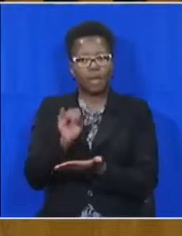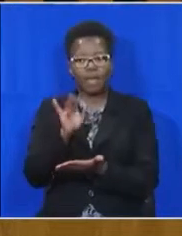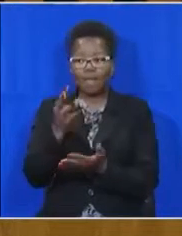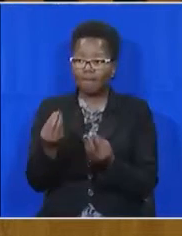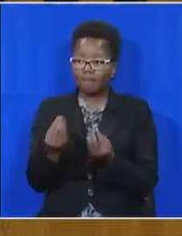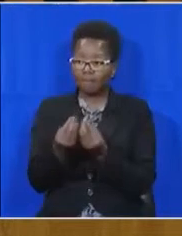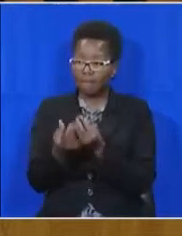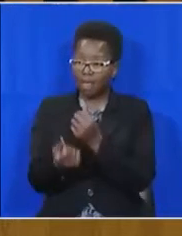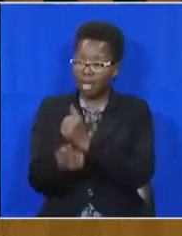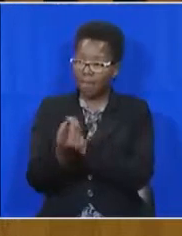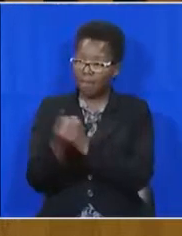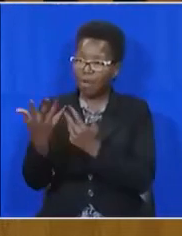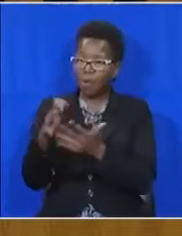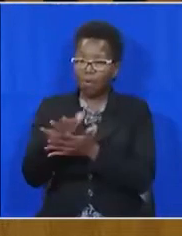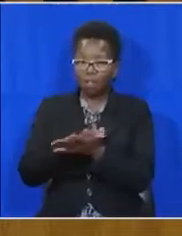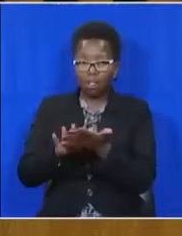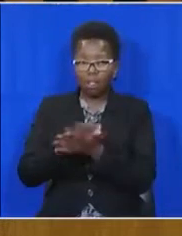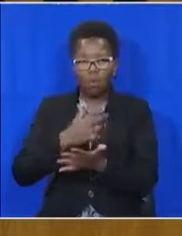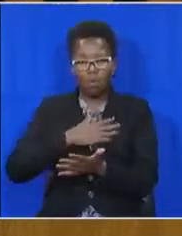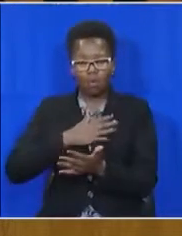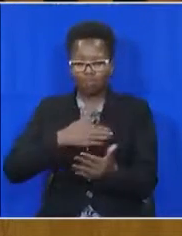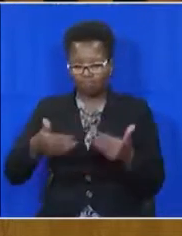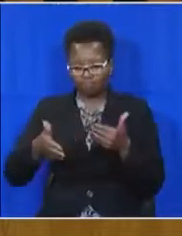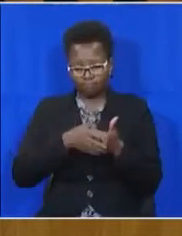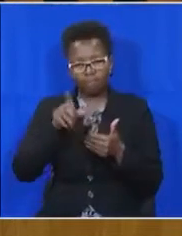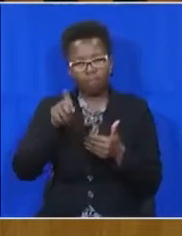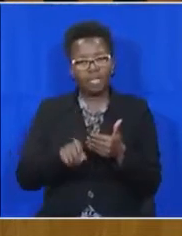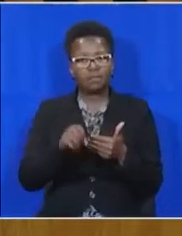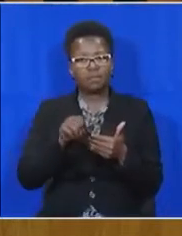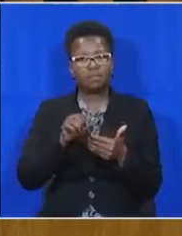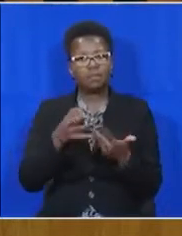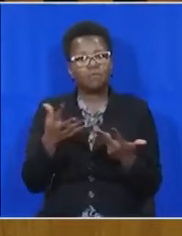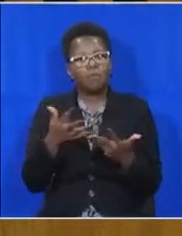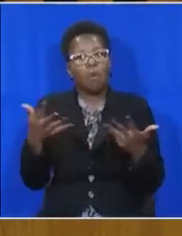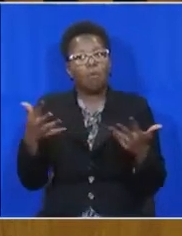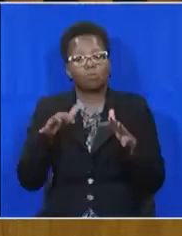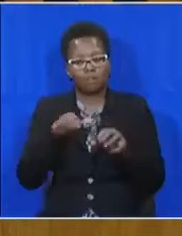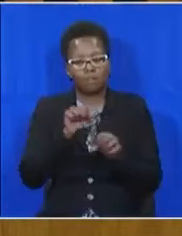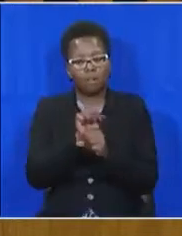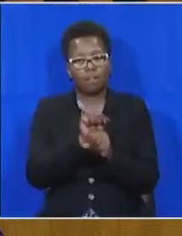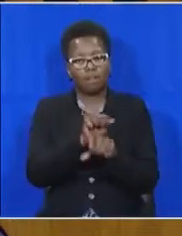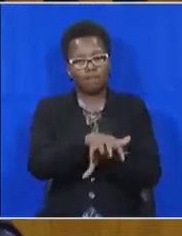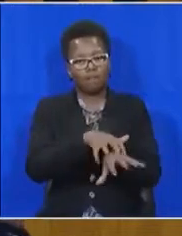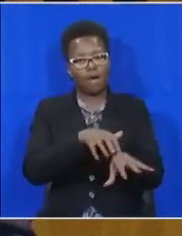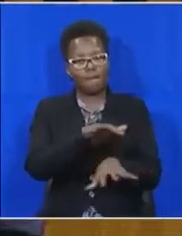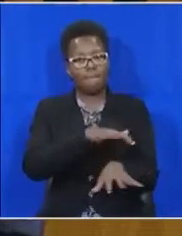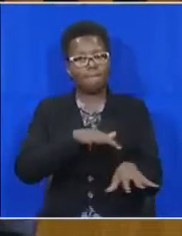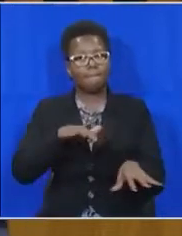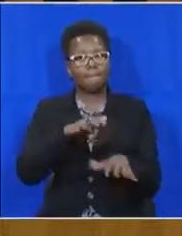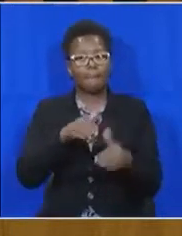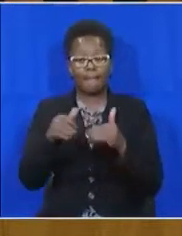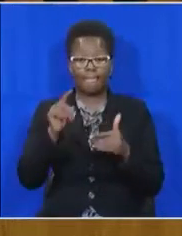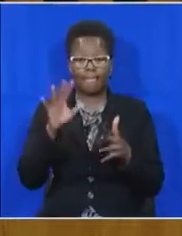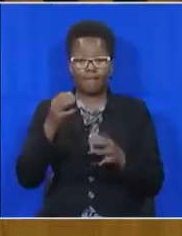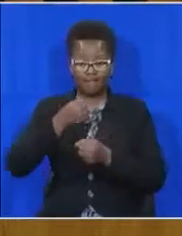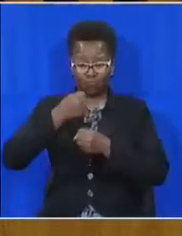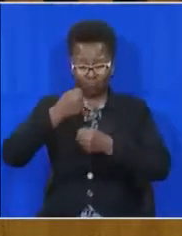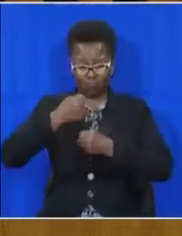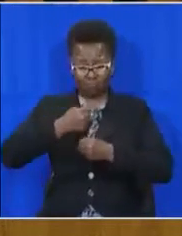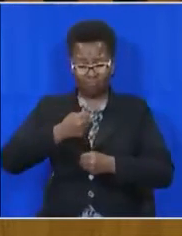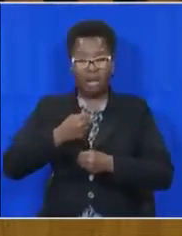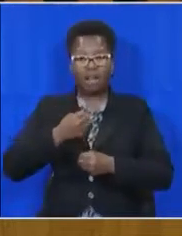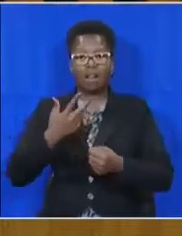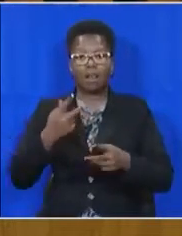if they are polluting water used for drinking and farming. Especially during the drilling and fracking of the first wells, there should be constant